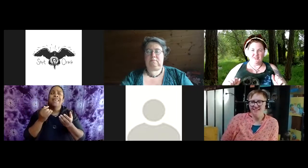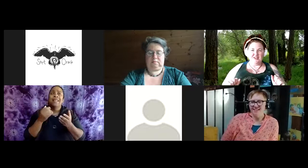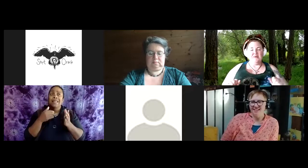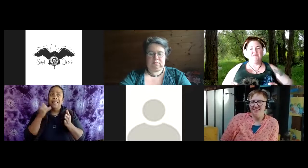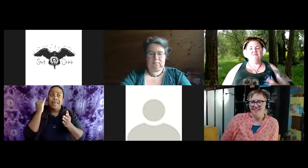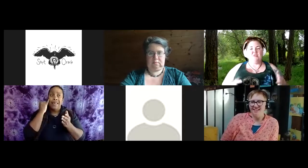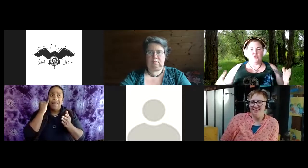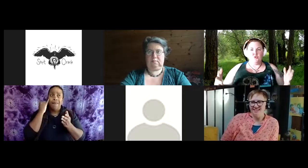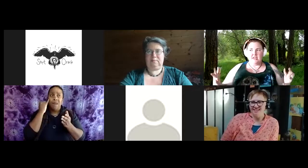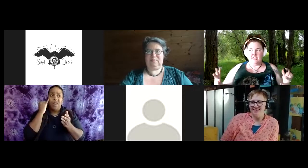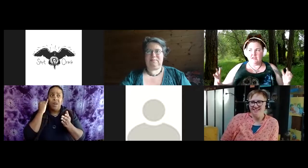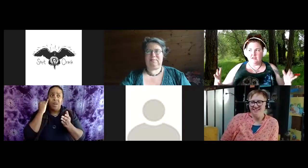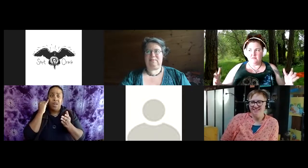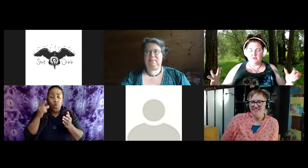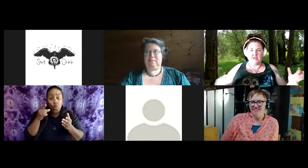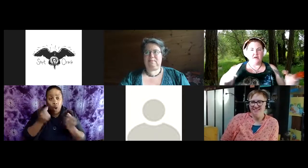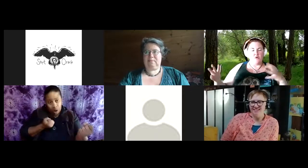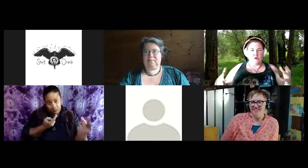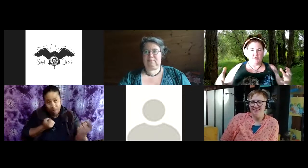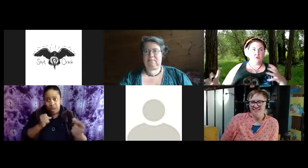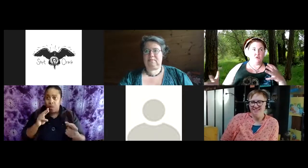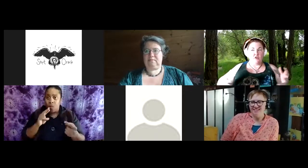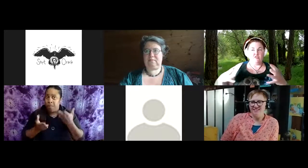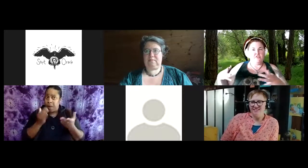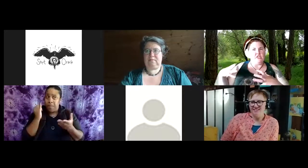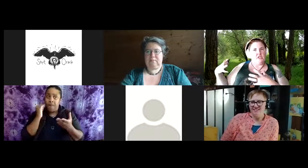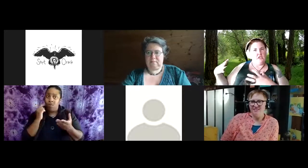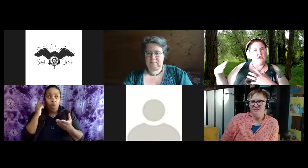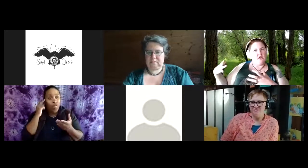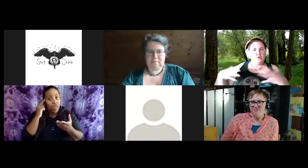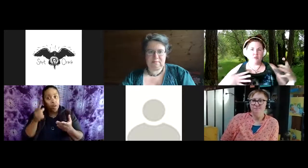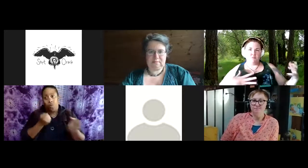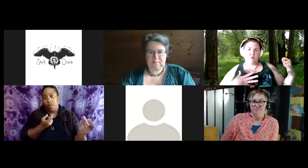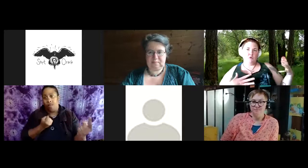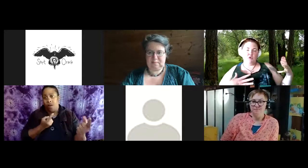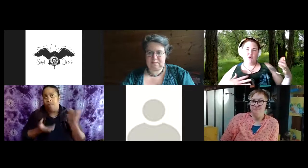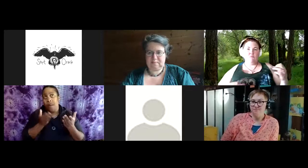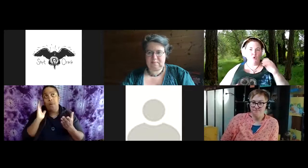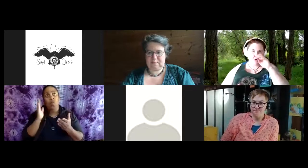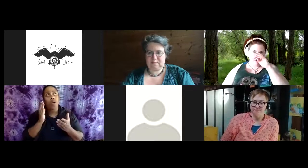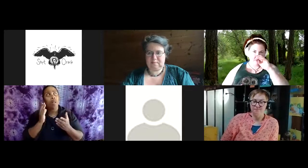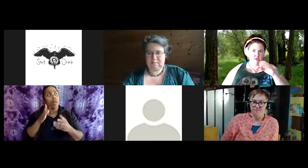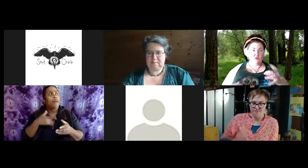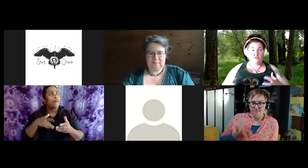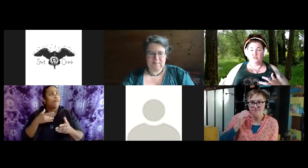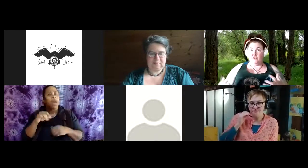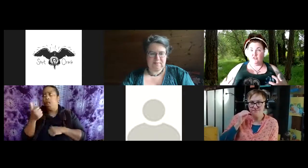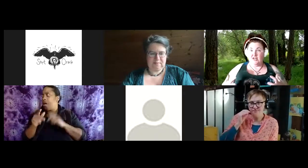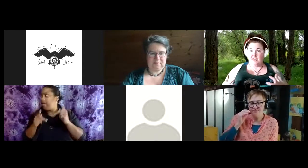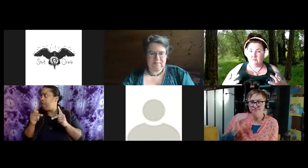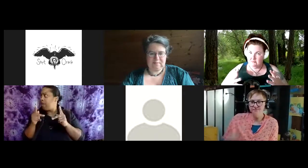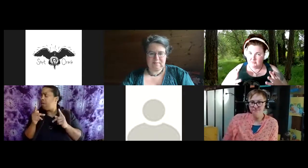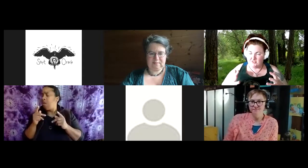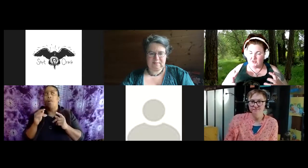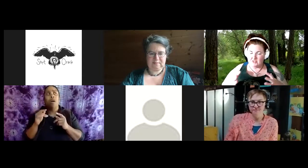naturally empathic, you may pick up more on people, or feel people more, or for the